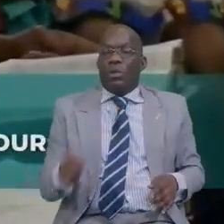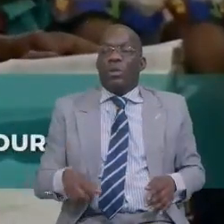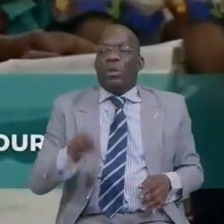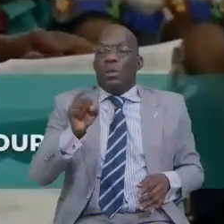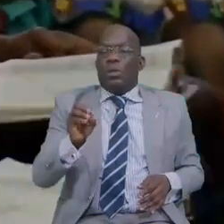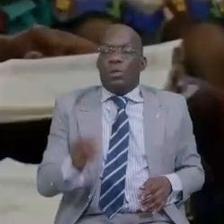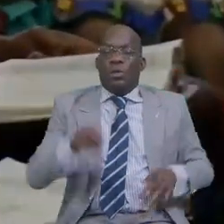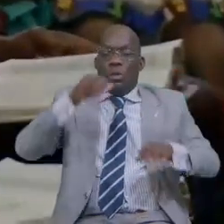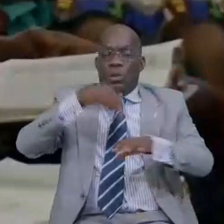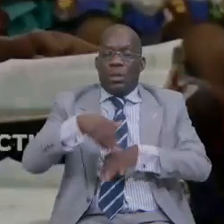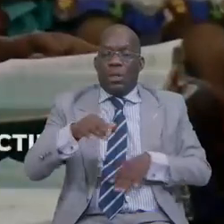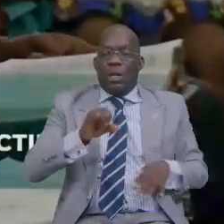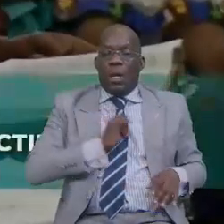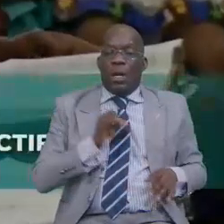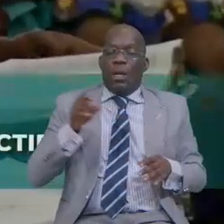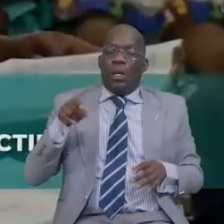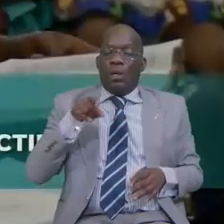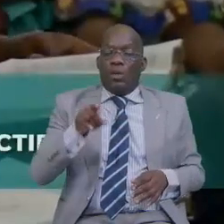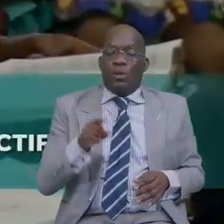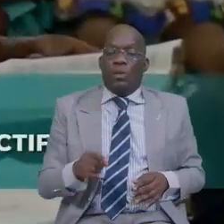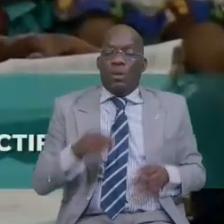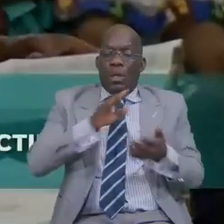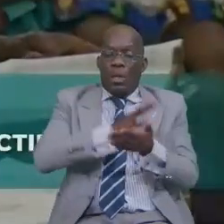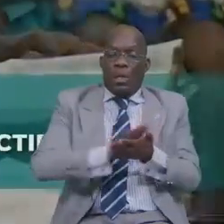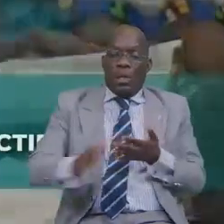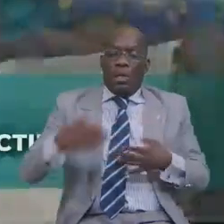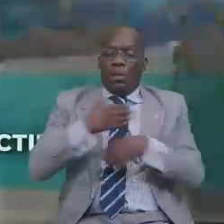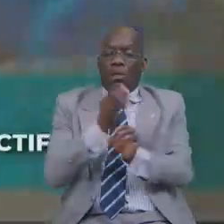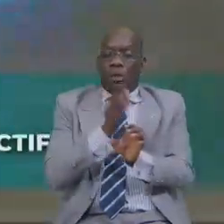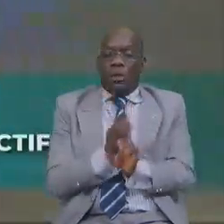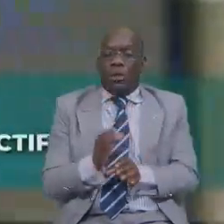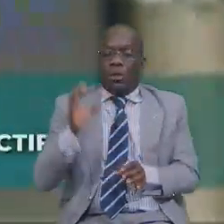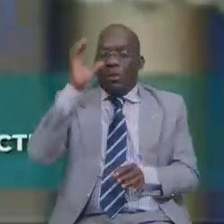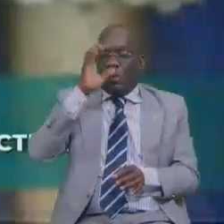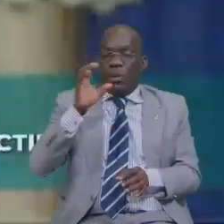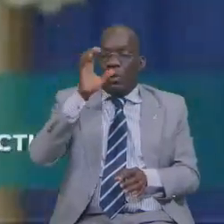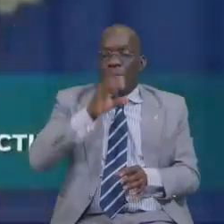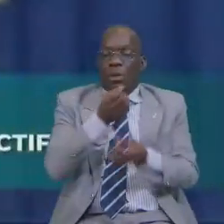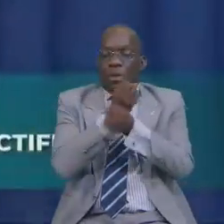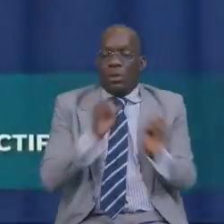cleansed creatures, sought, saved, sanctified.